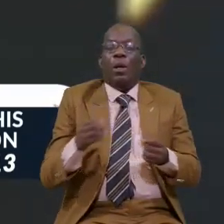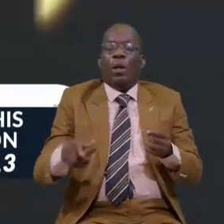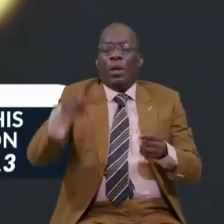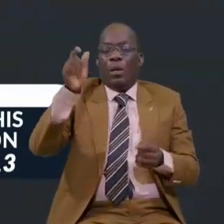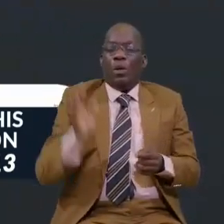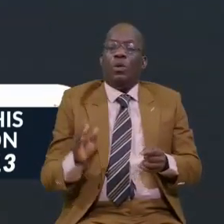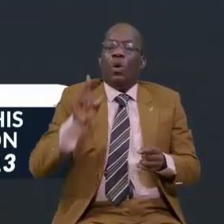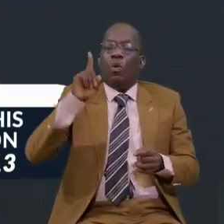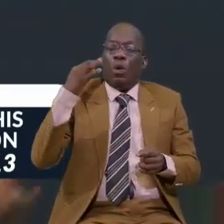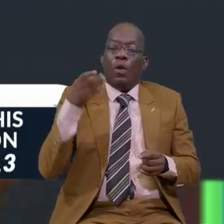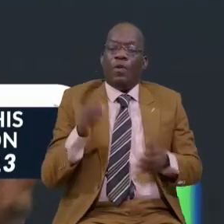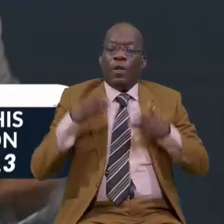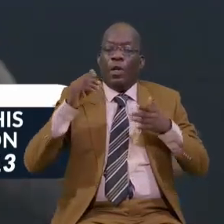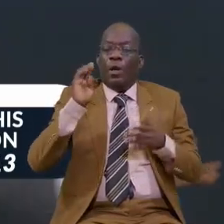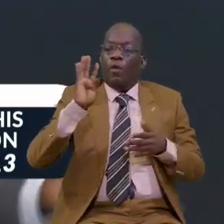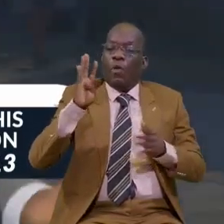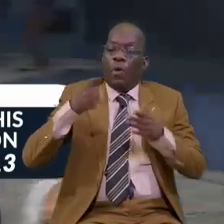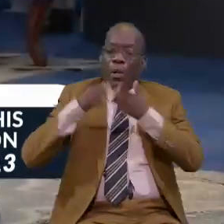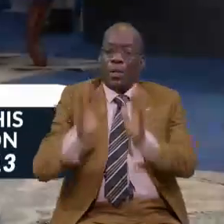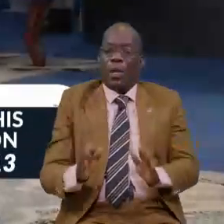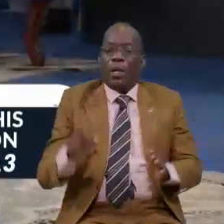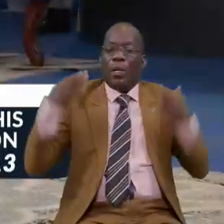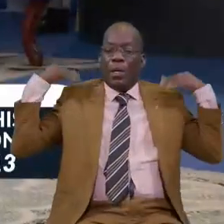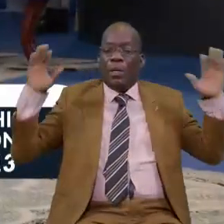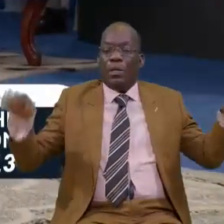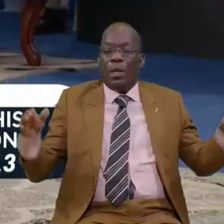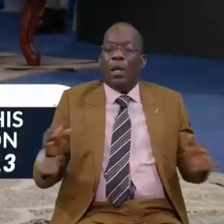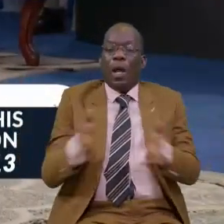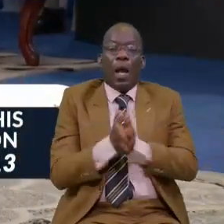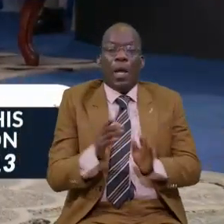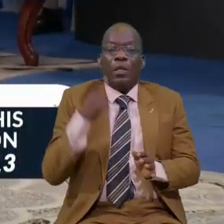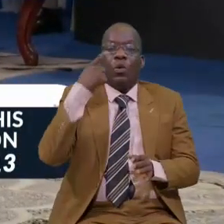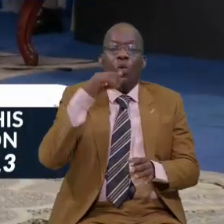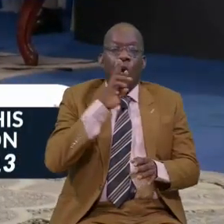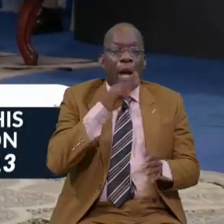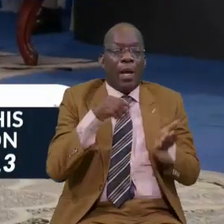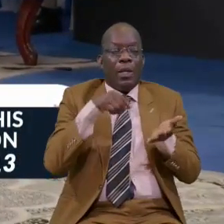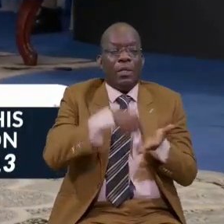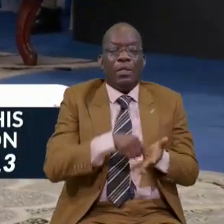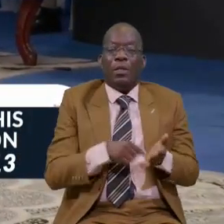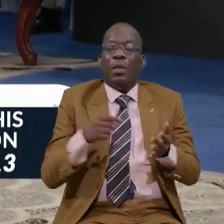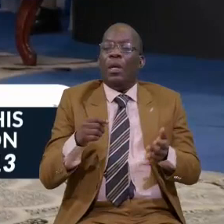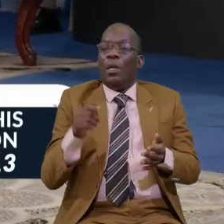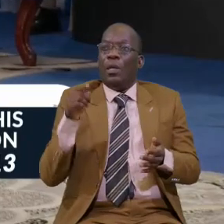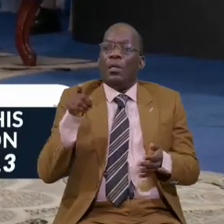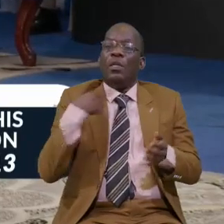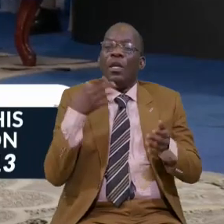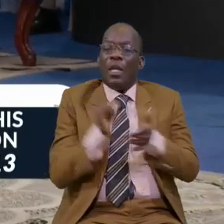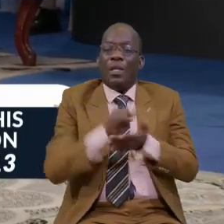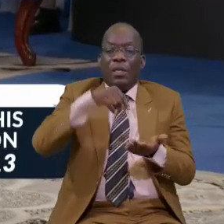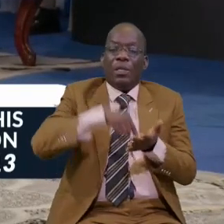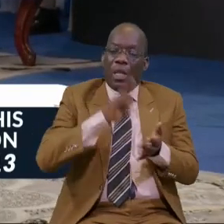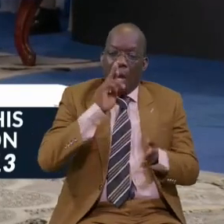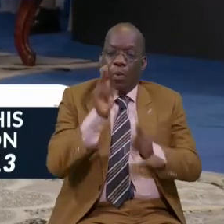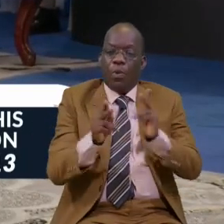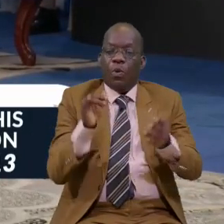leaders, angels, living creatures asked me, who are these? He says, these are the people that have come out of the trials